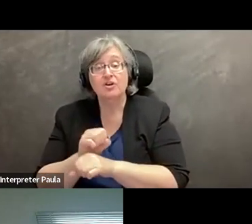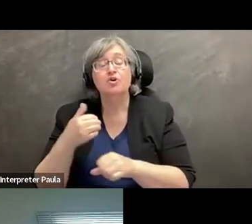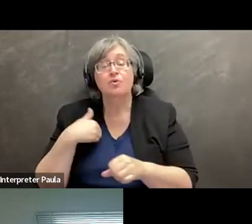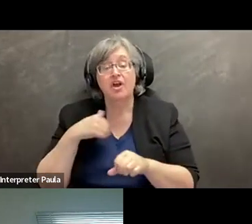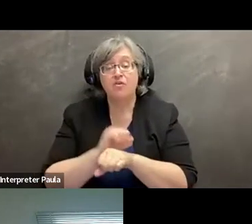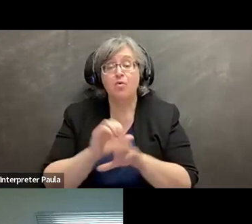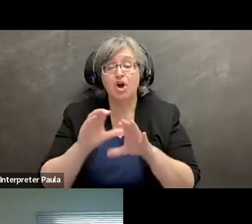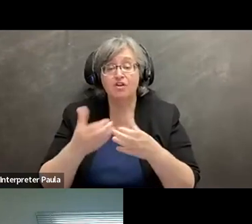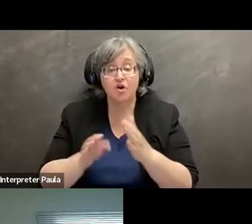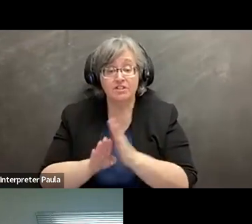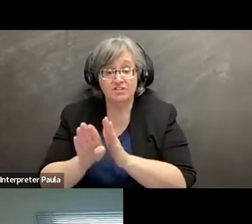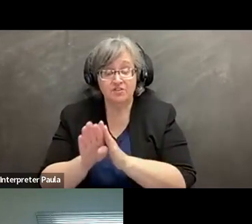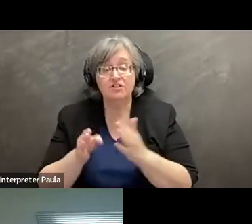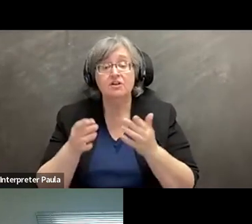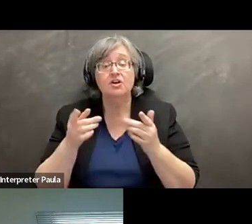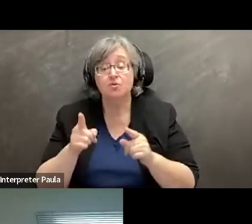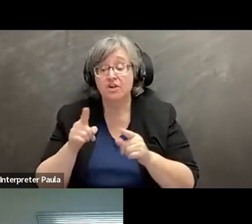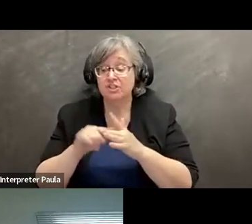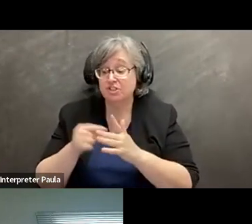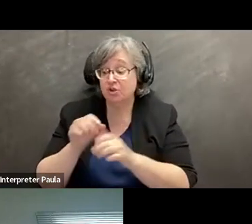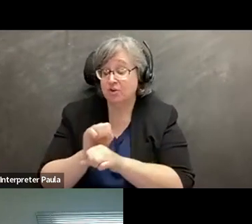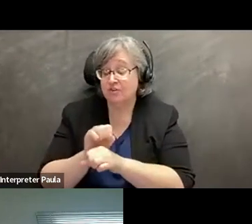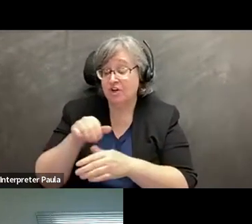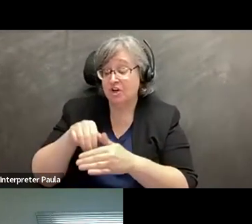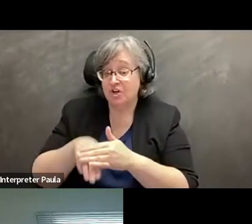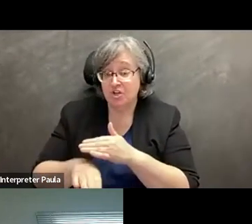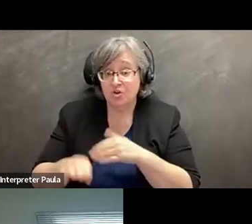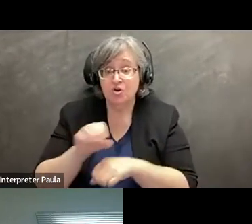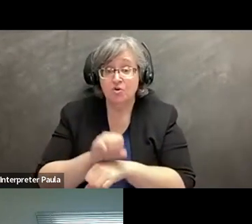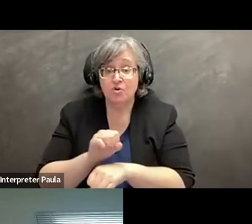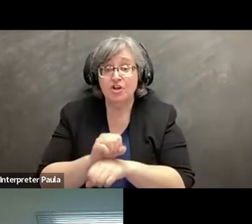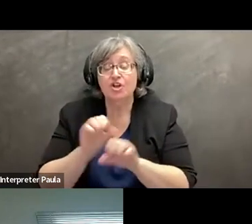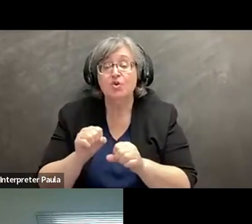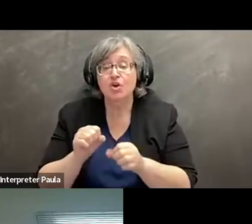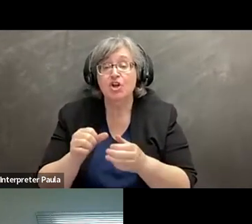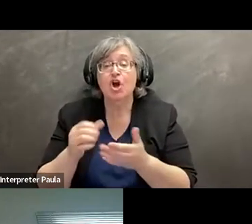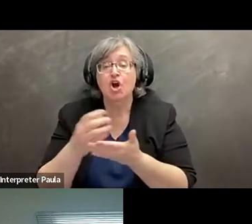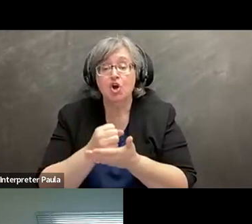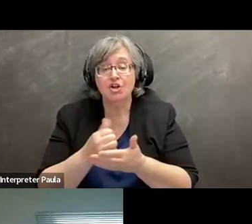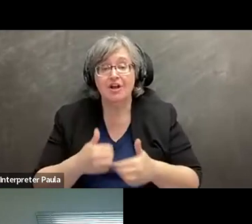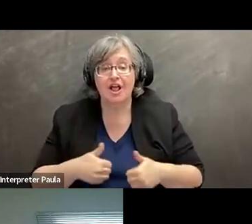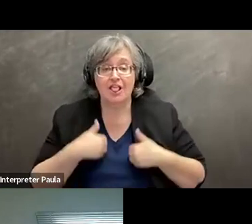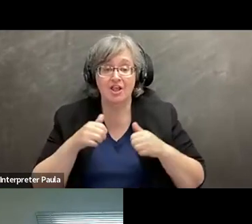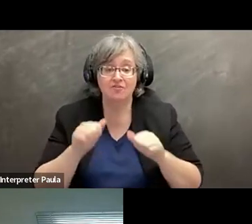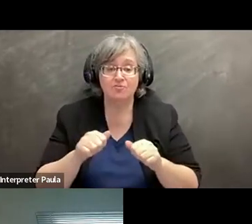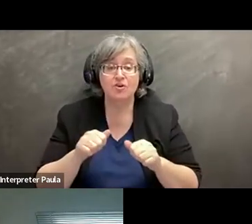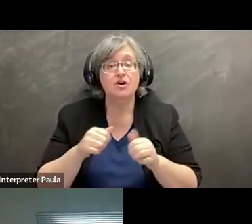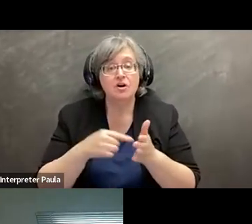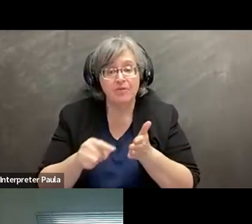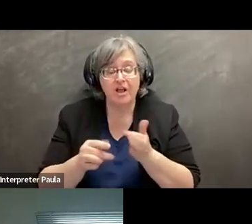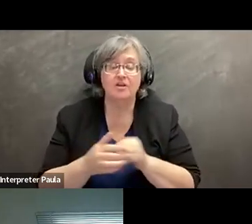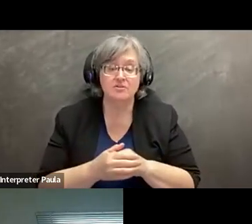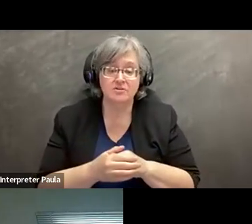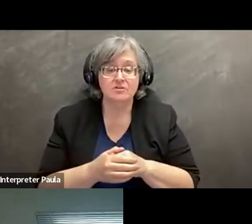development. And when you get into the workforce, you enter the workforce earning livable wages. And so they can start off with,